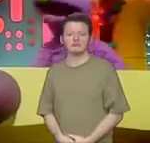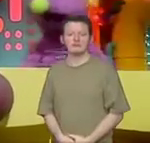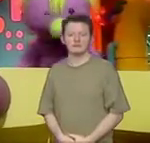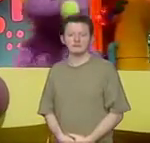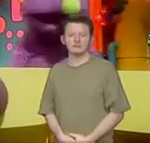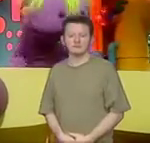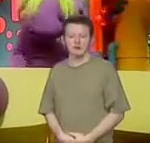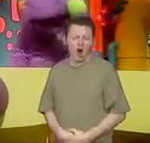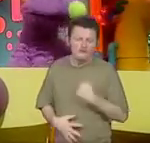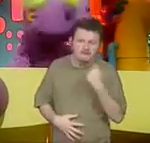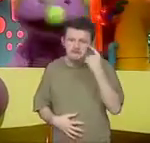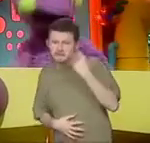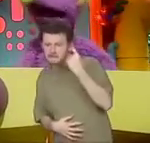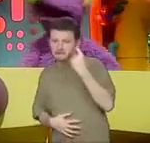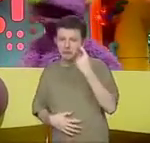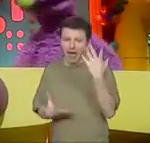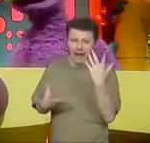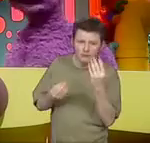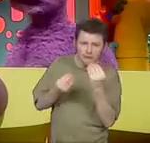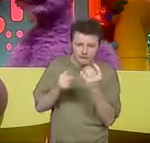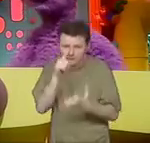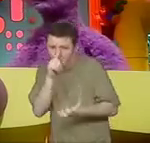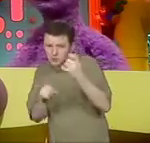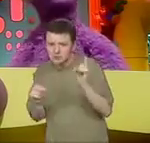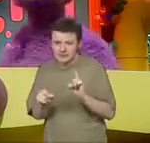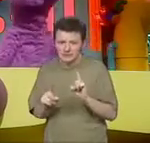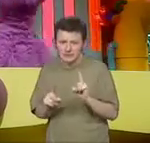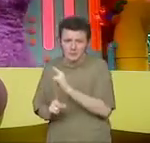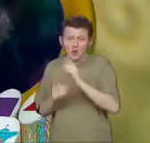I wonder if Tiddly Peeps have any other ways of finding things out.